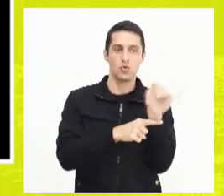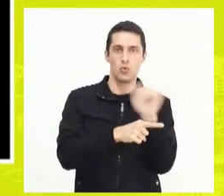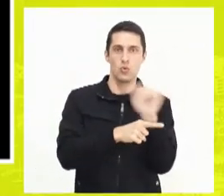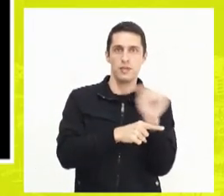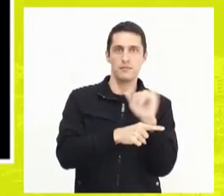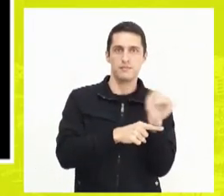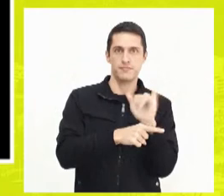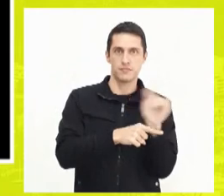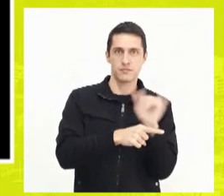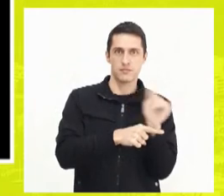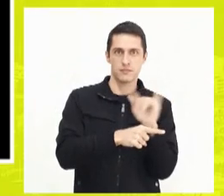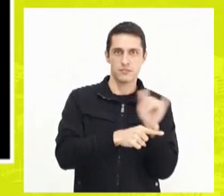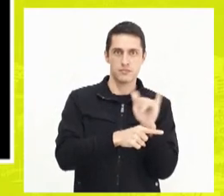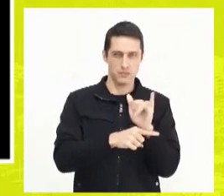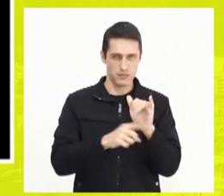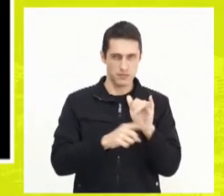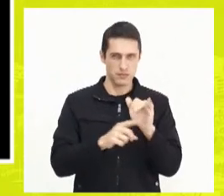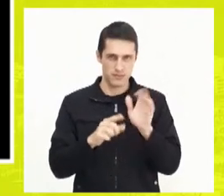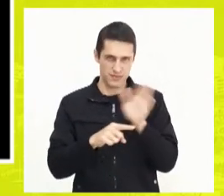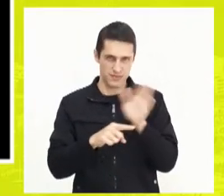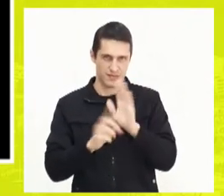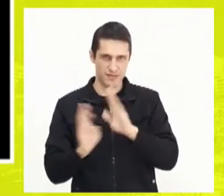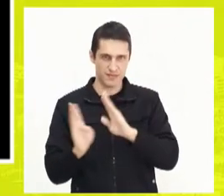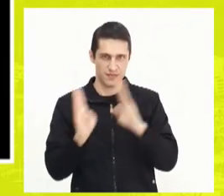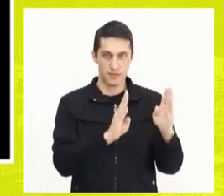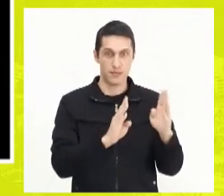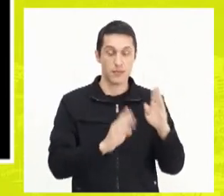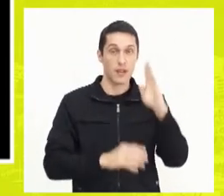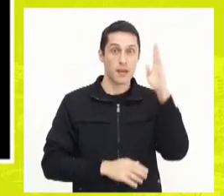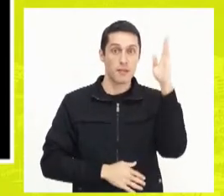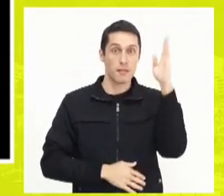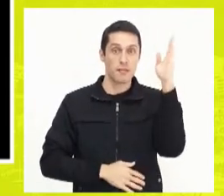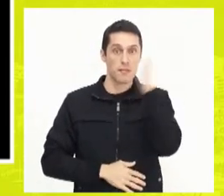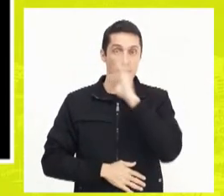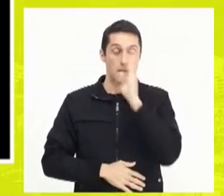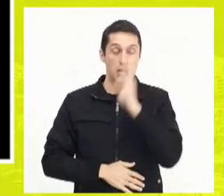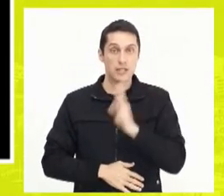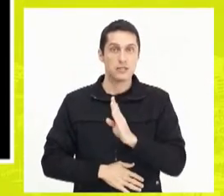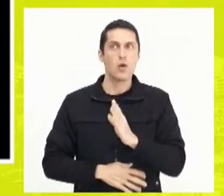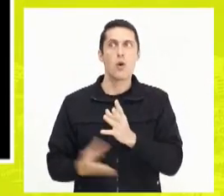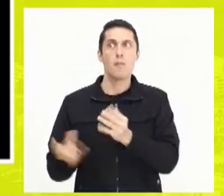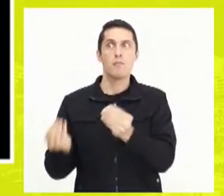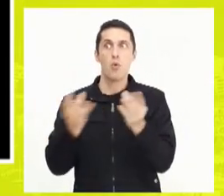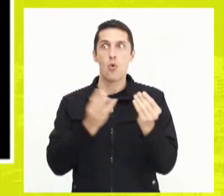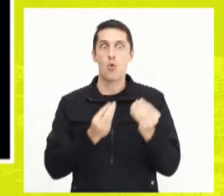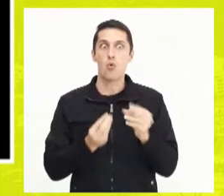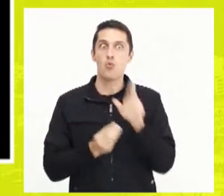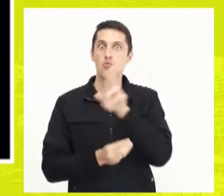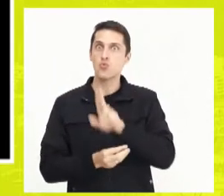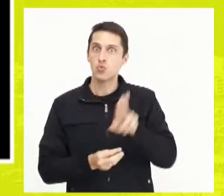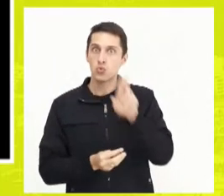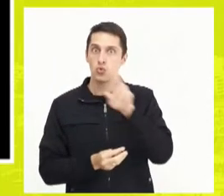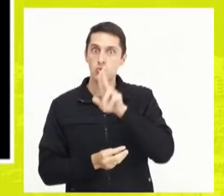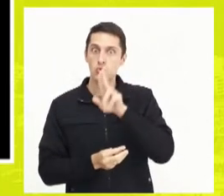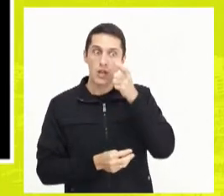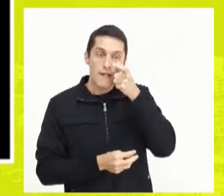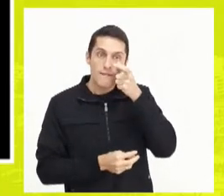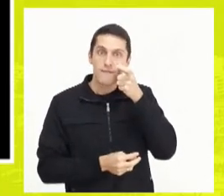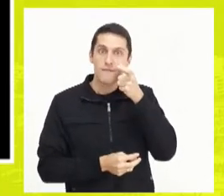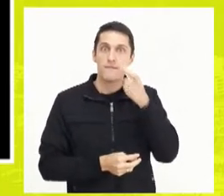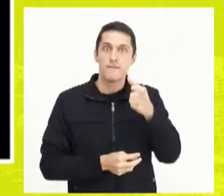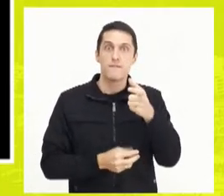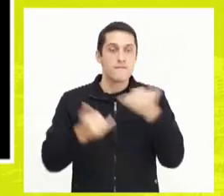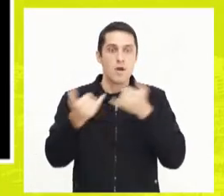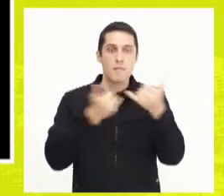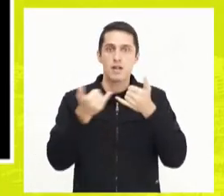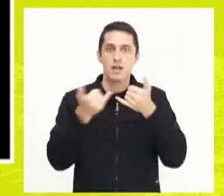for example if you go to youtube that in brazil is considered a depository